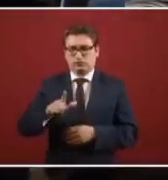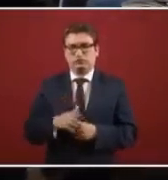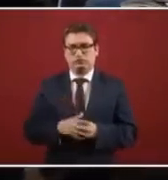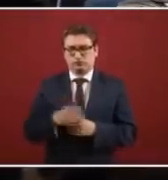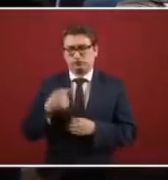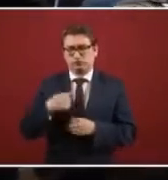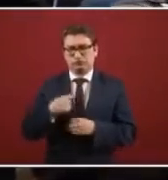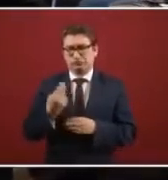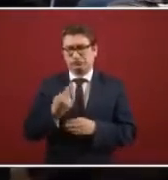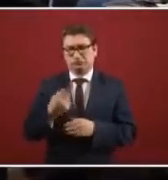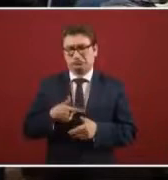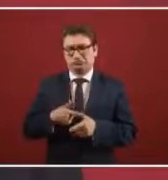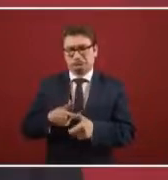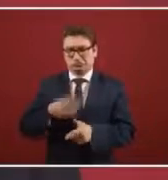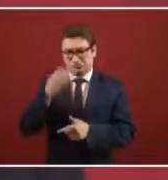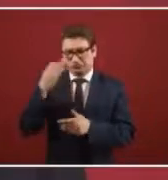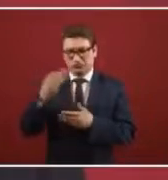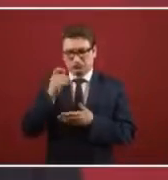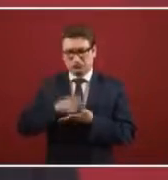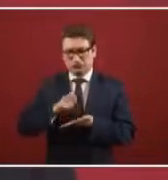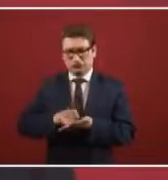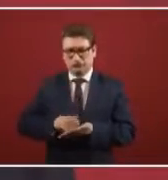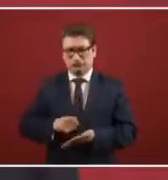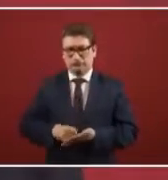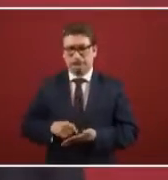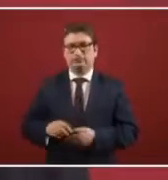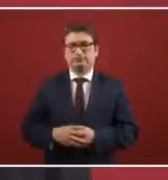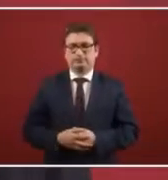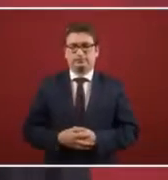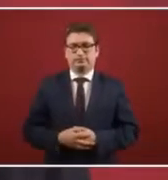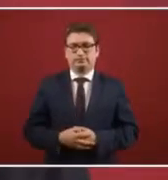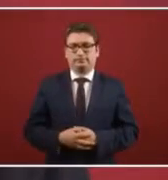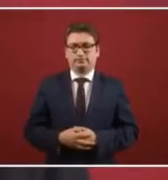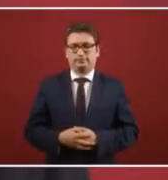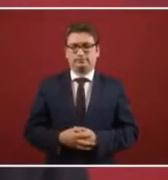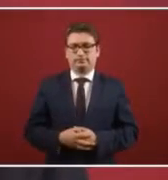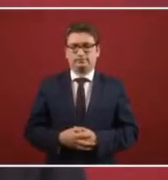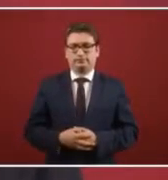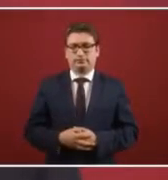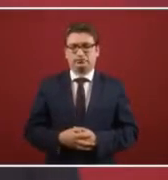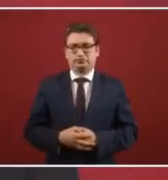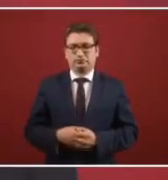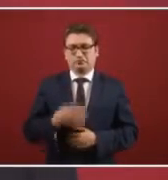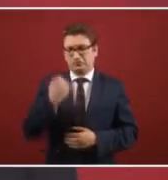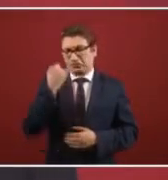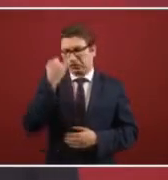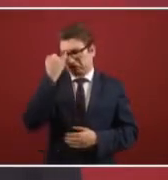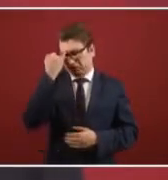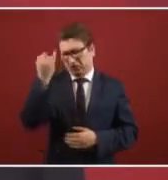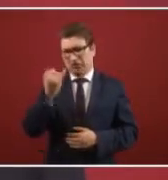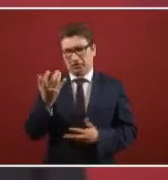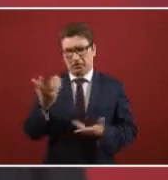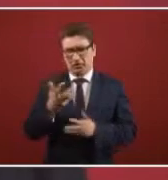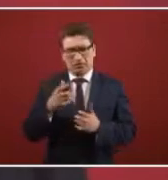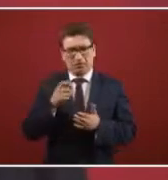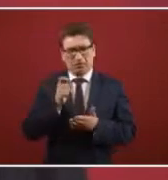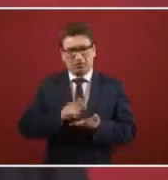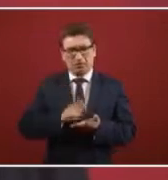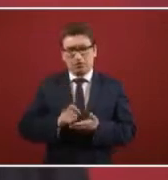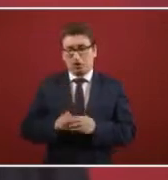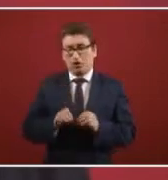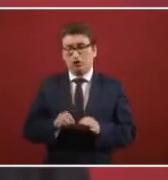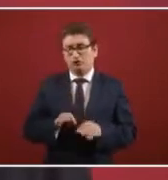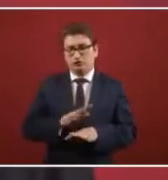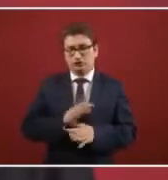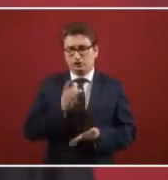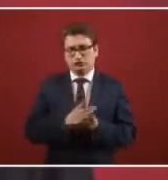moral necesito economy, tiempo, I esto need no time. se hace So this is not solo done en la oficina, in